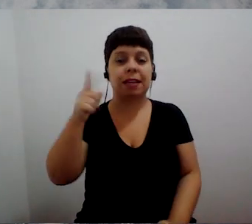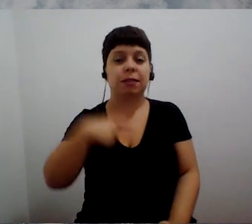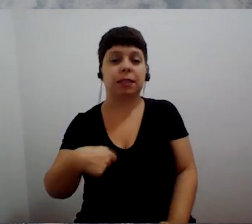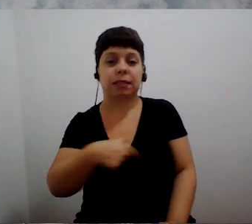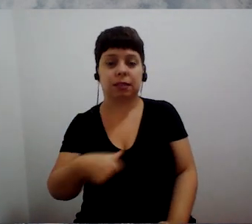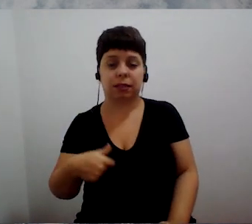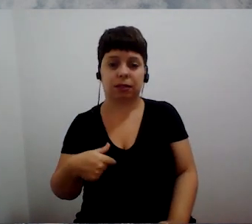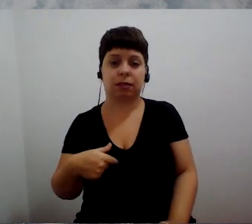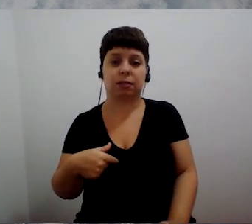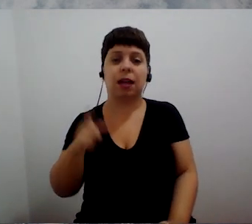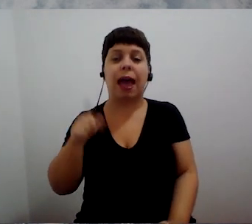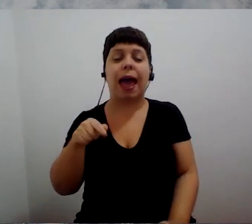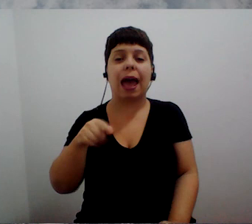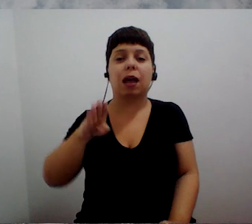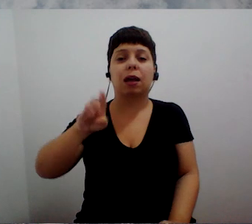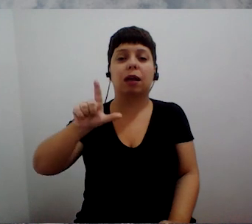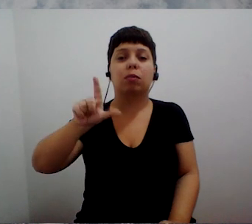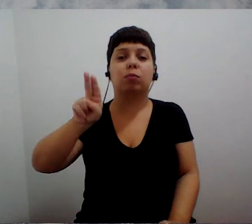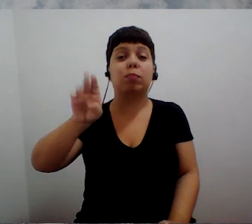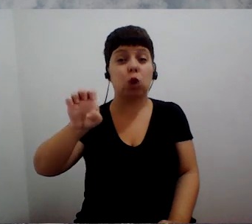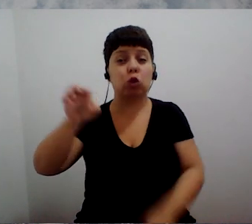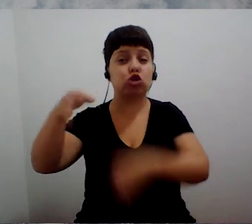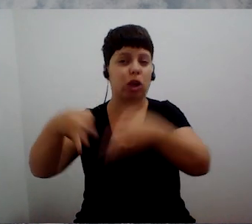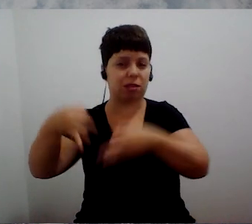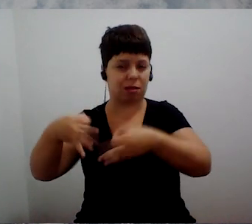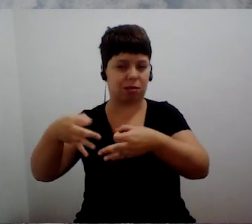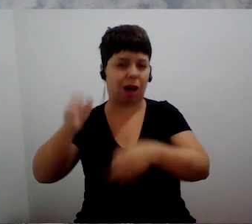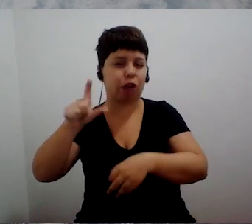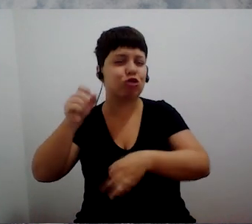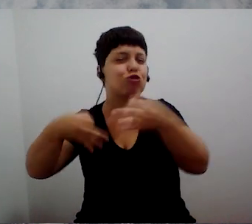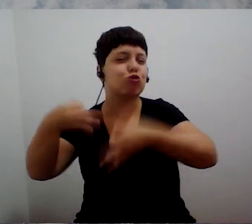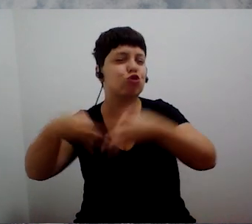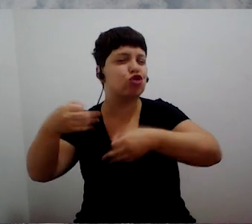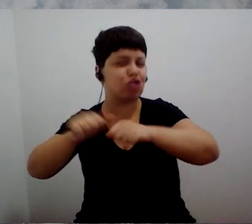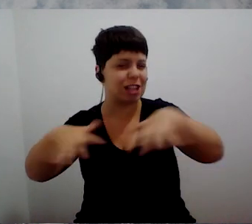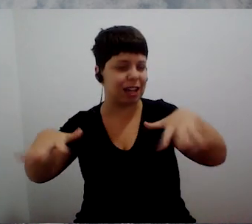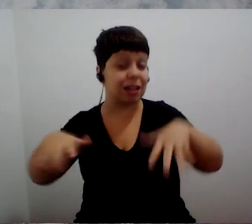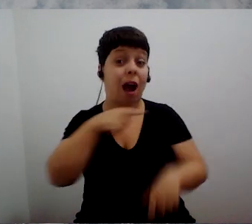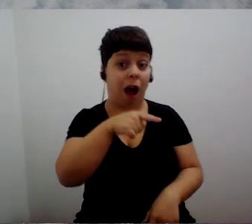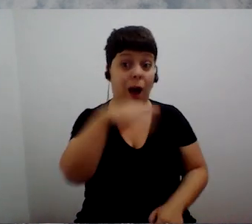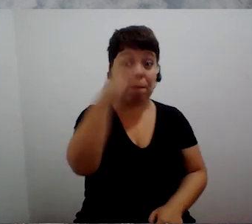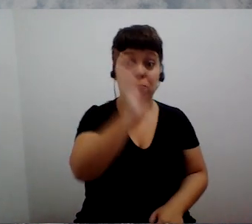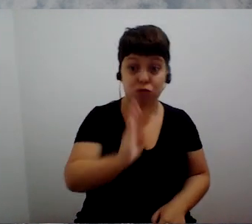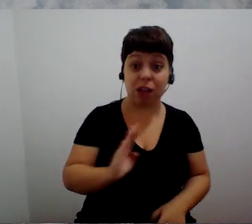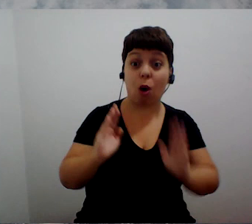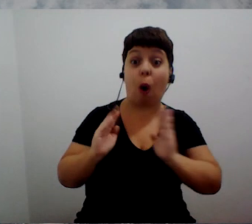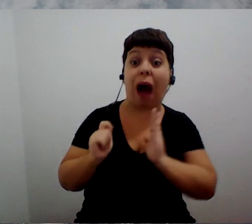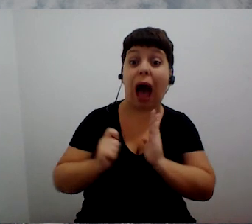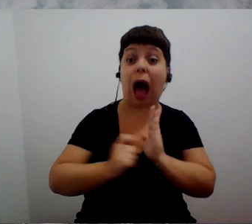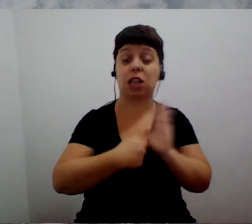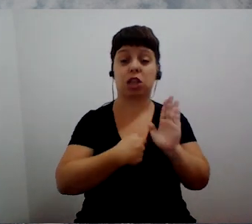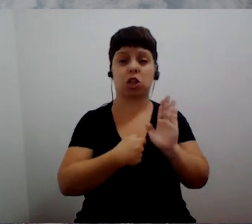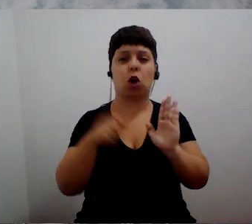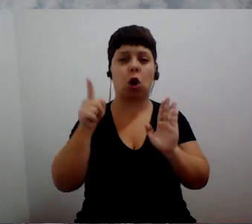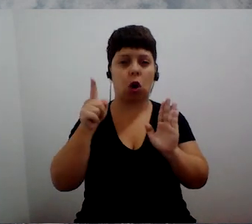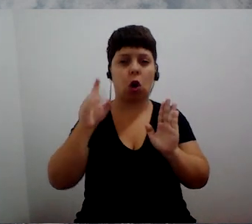called the Blue Justice Initiative, which deals with fisheries crime. And Brazil have joined this by signing the